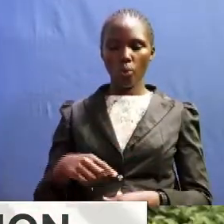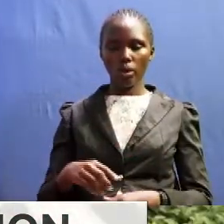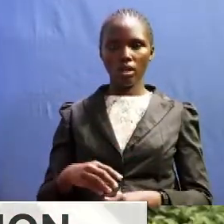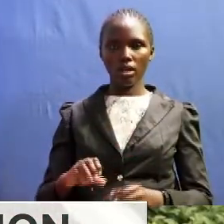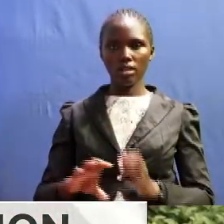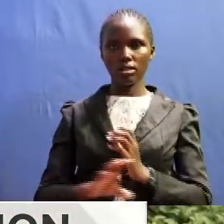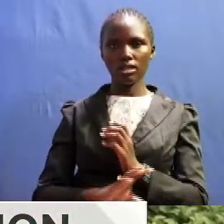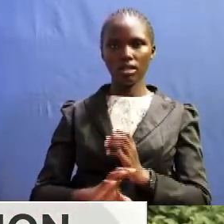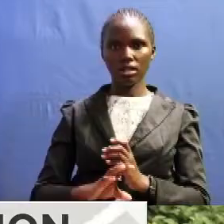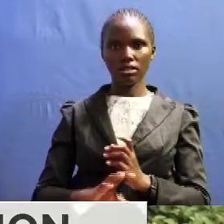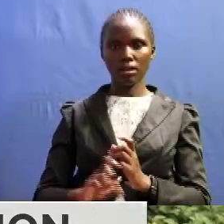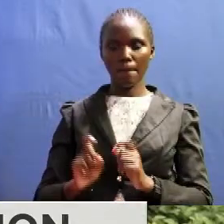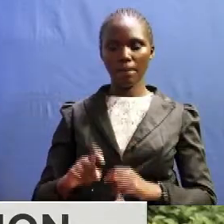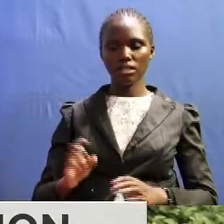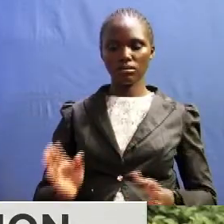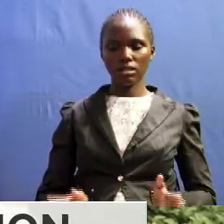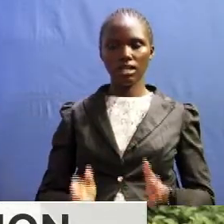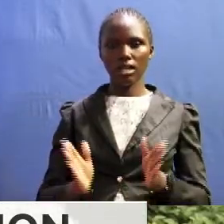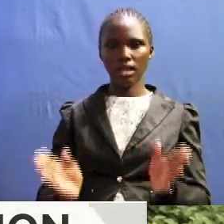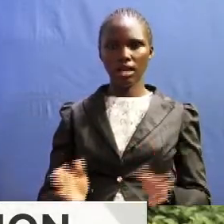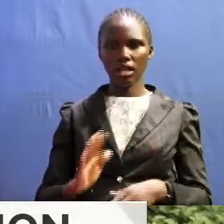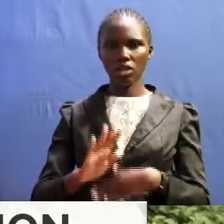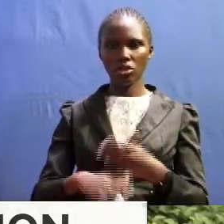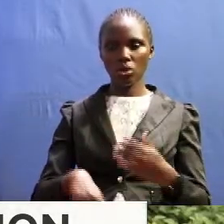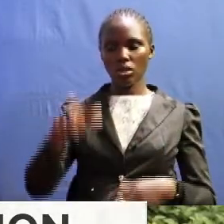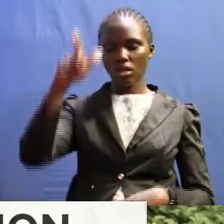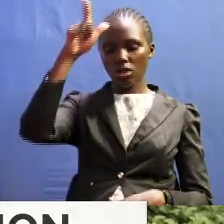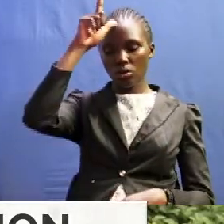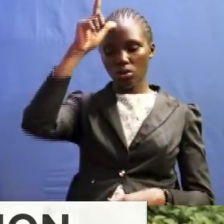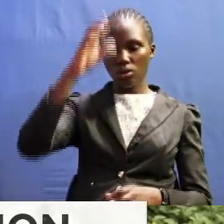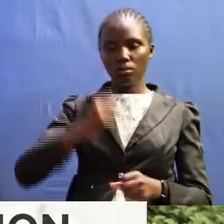need to embrace people who are now making locally made